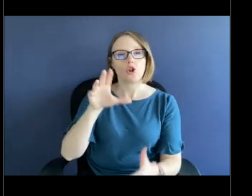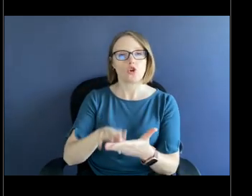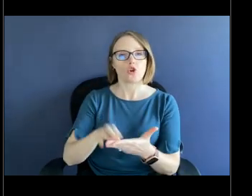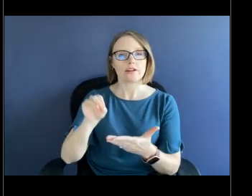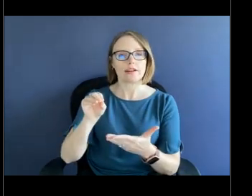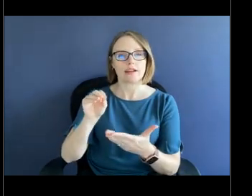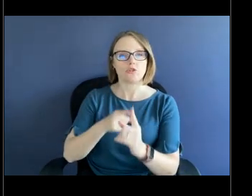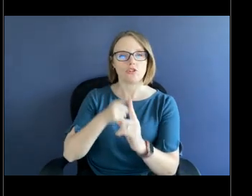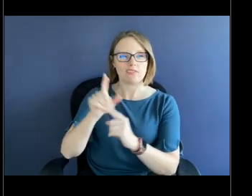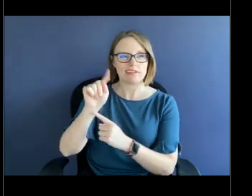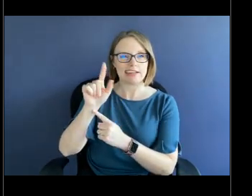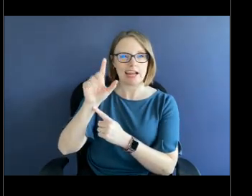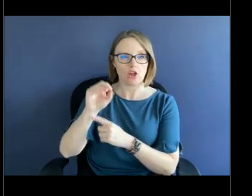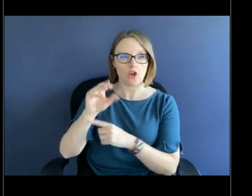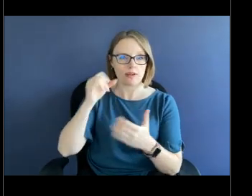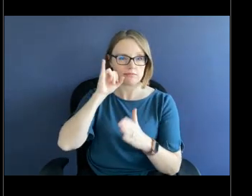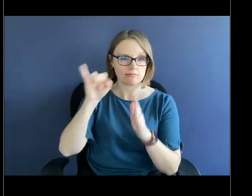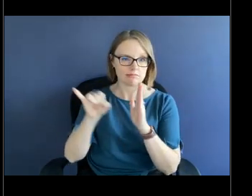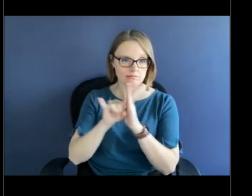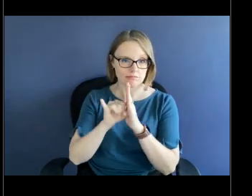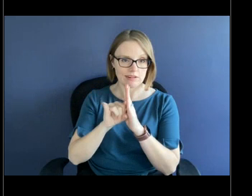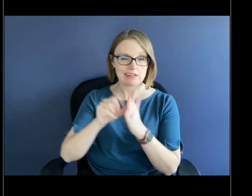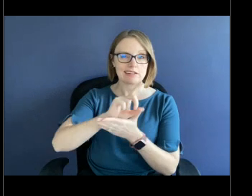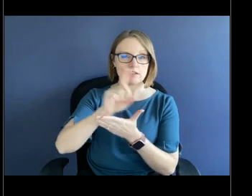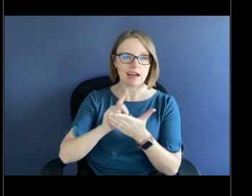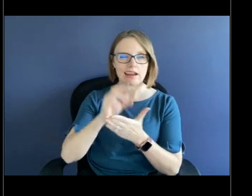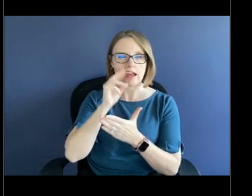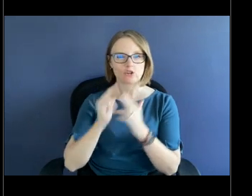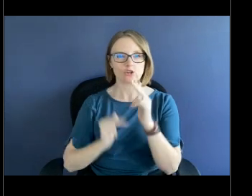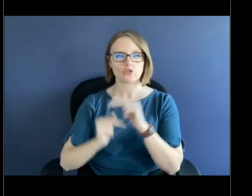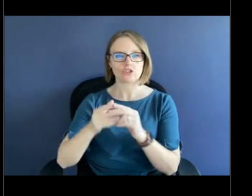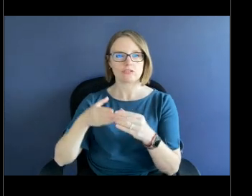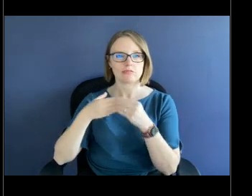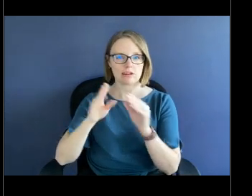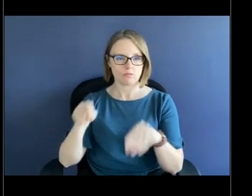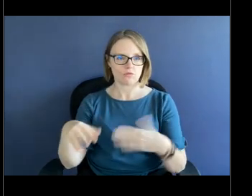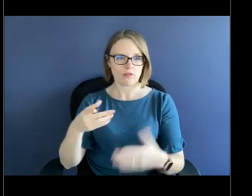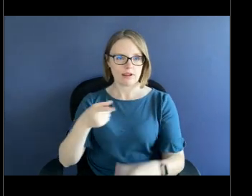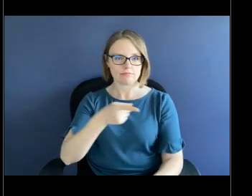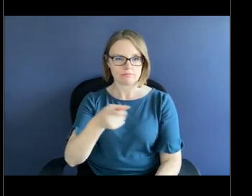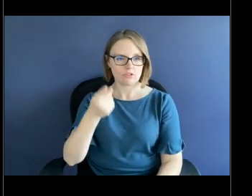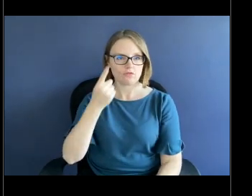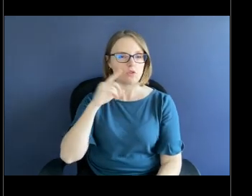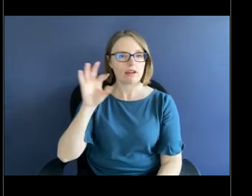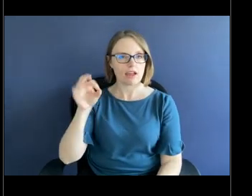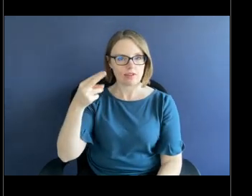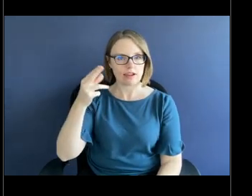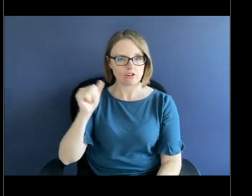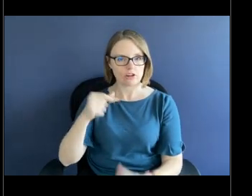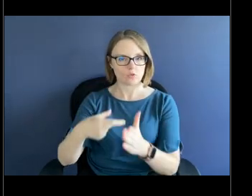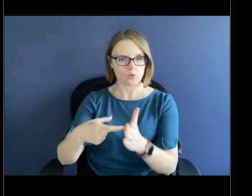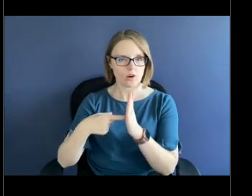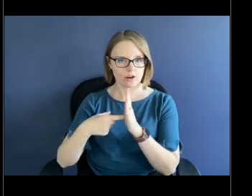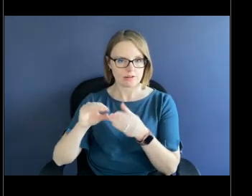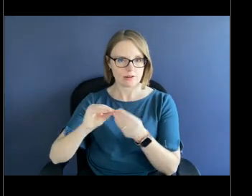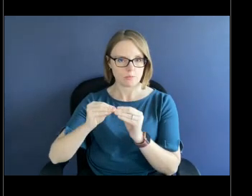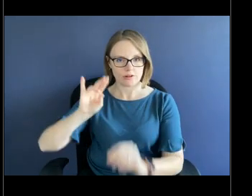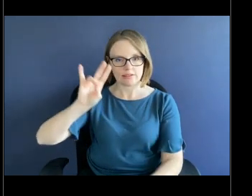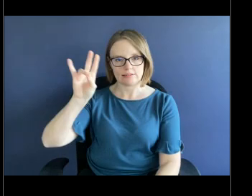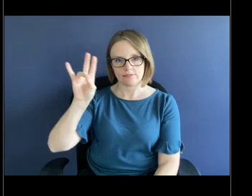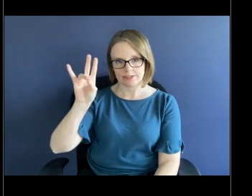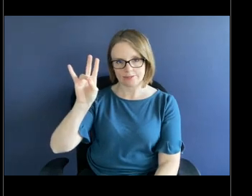the design and construction guidance provided for FHA Requirement